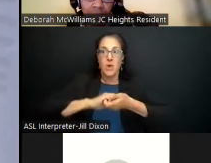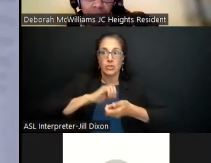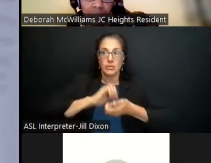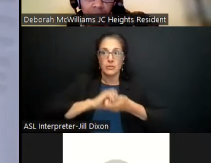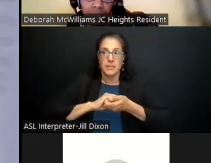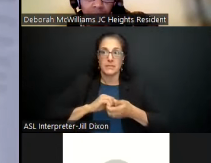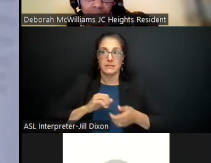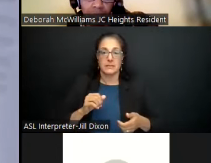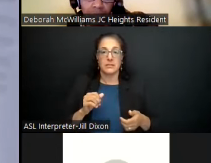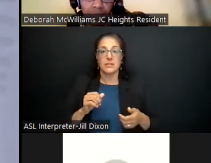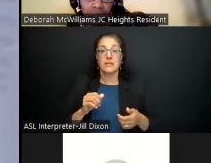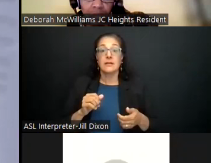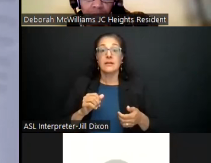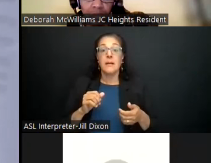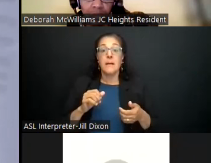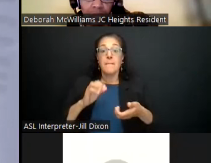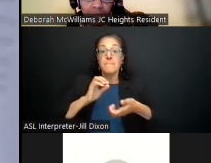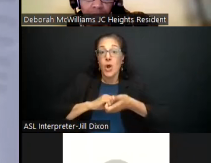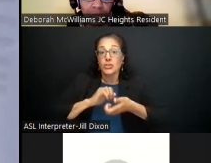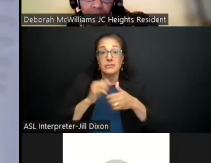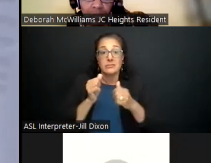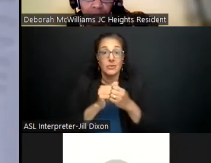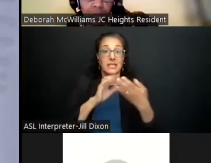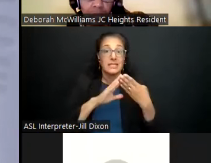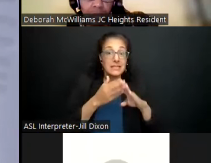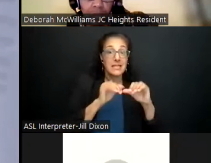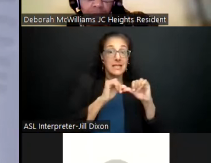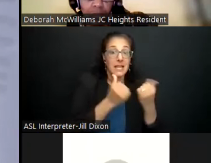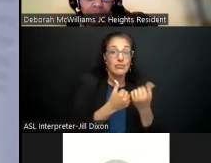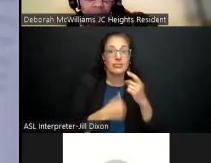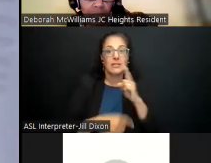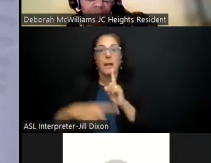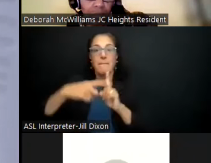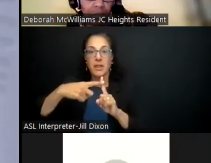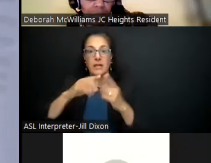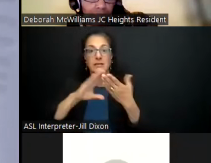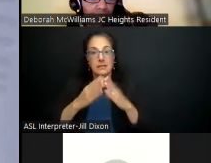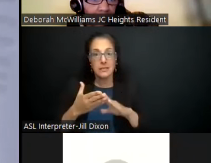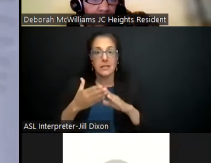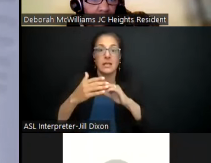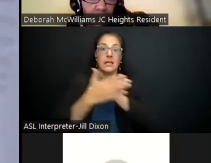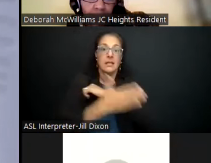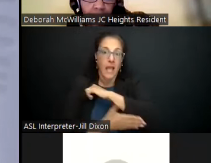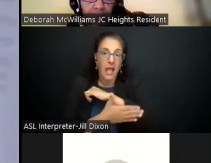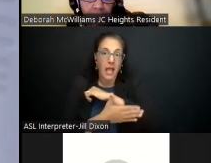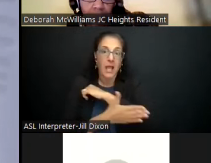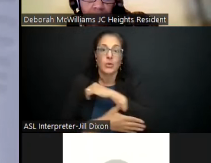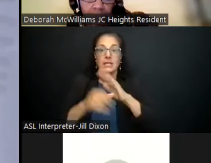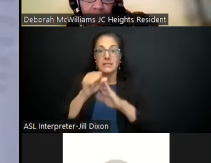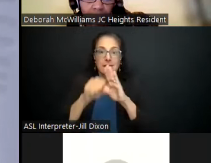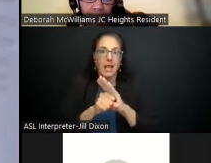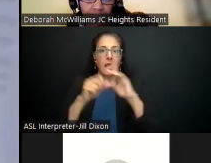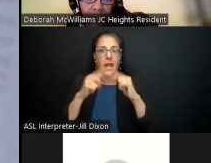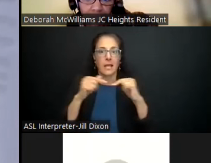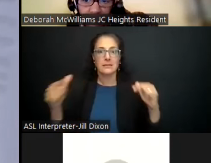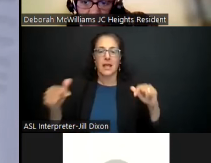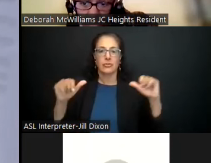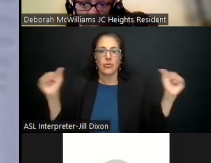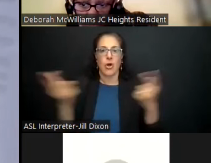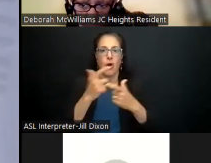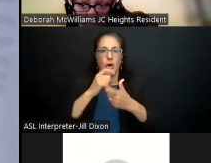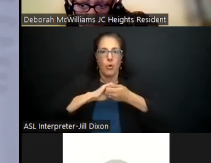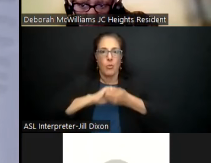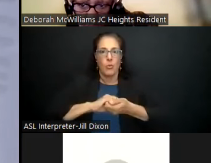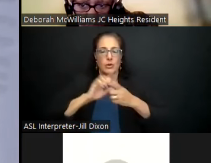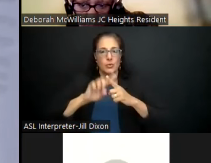only among city agencies, but also city, county, state, et cetera, working together towards one shared